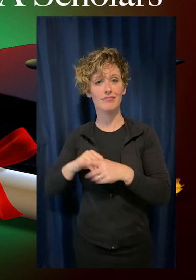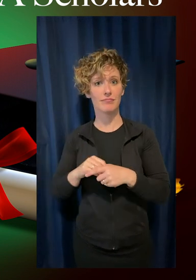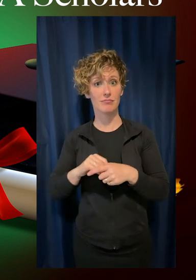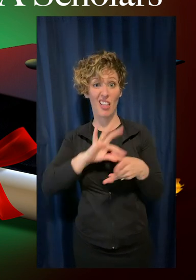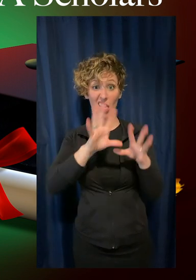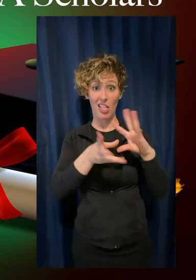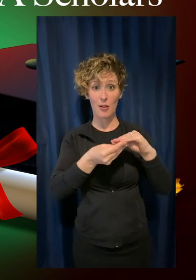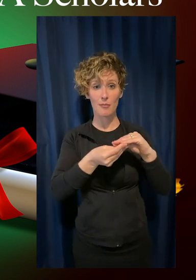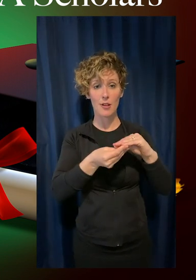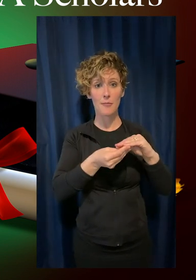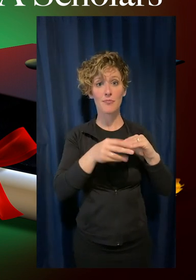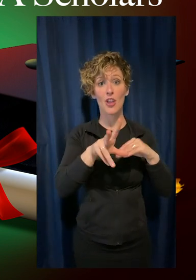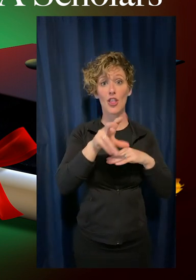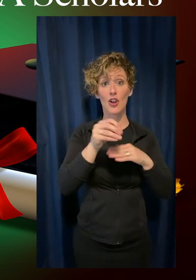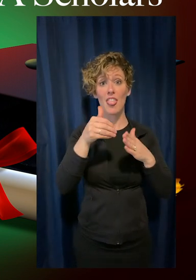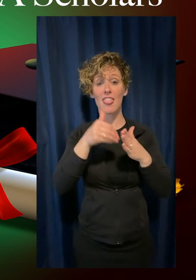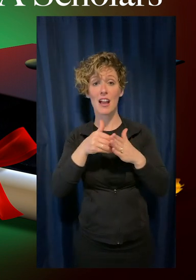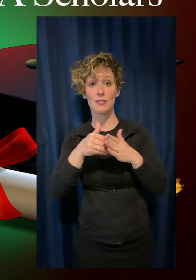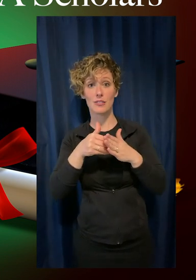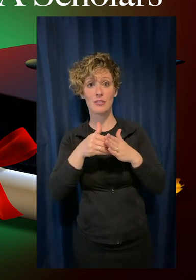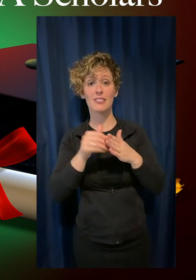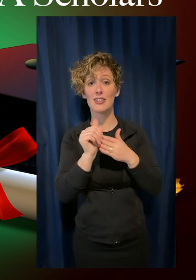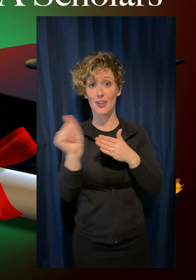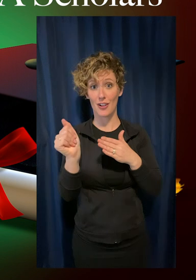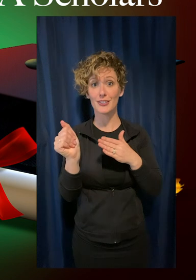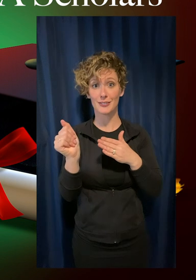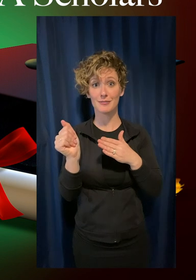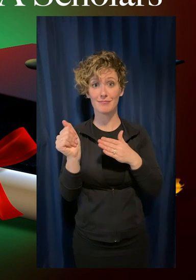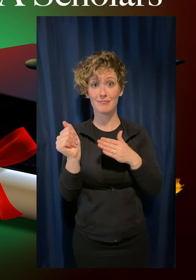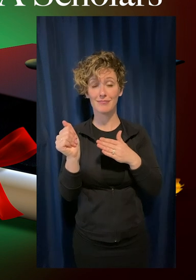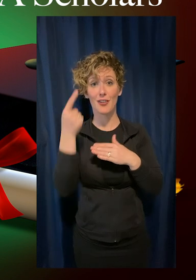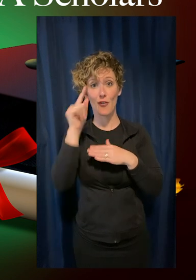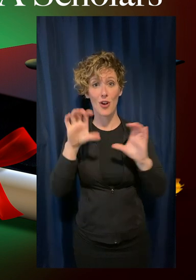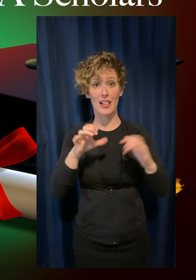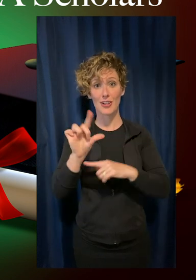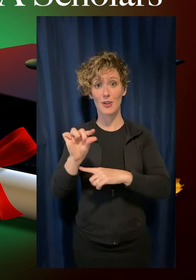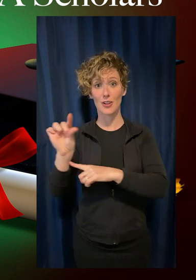$36,000 for Redington's graduating class of 2020.